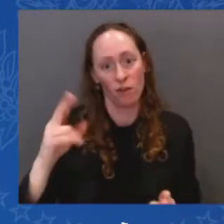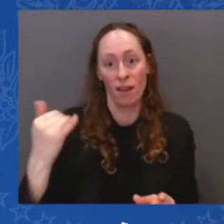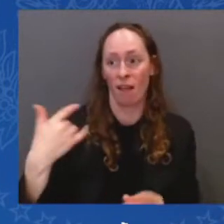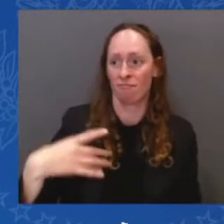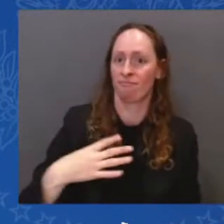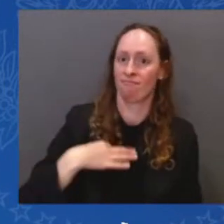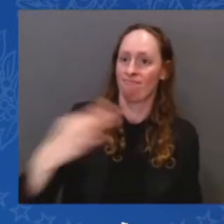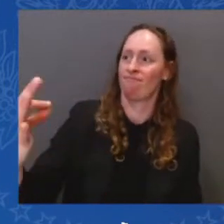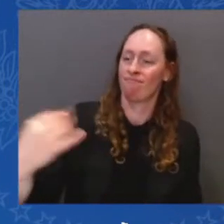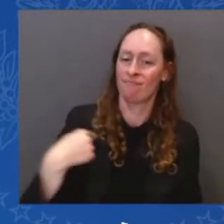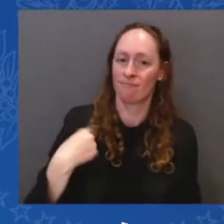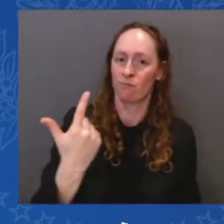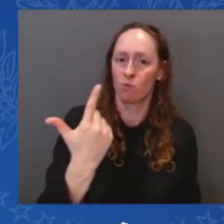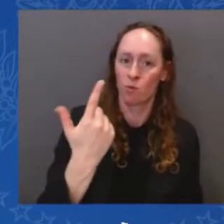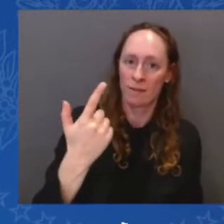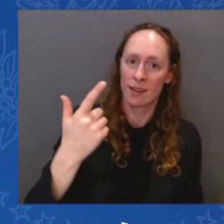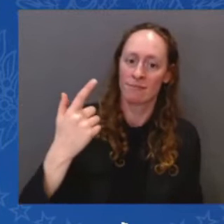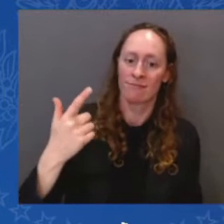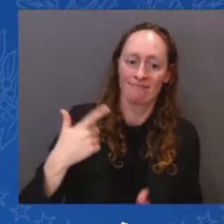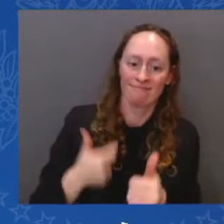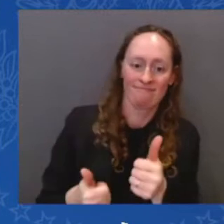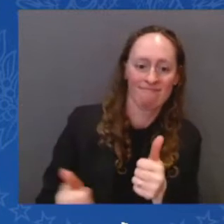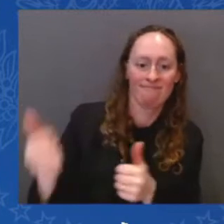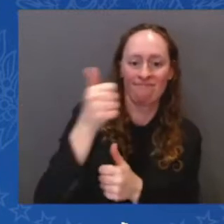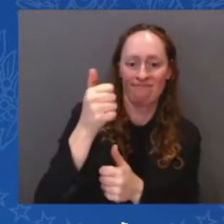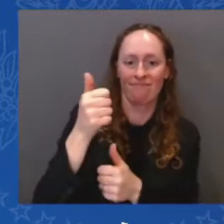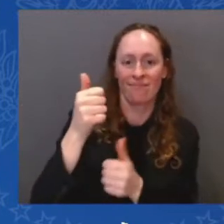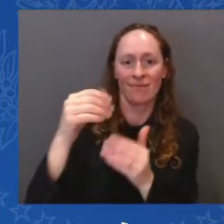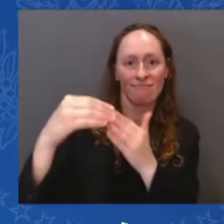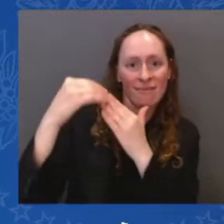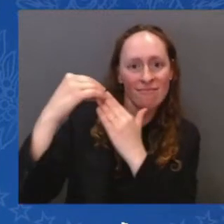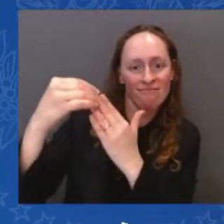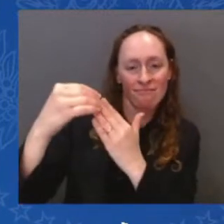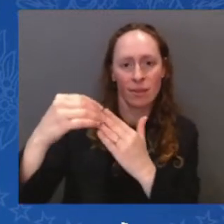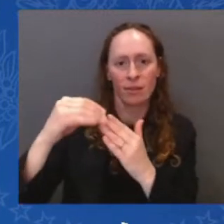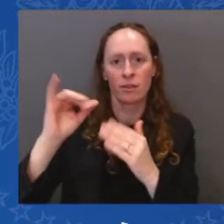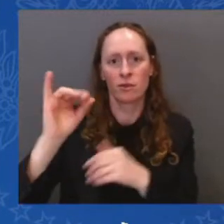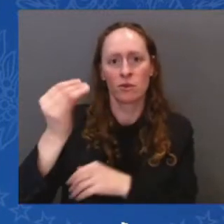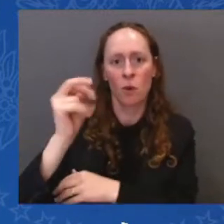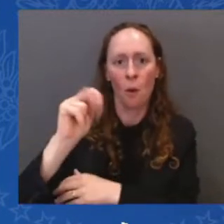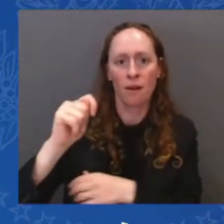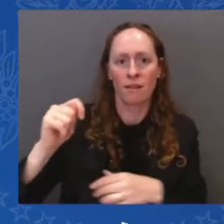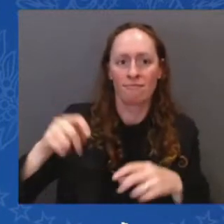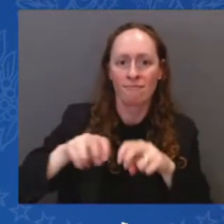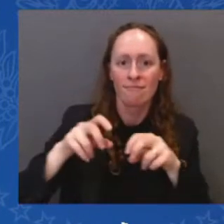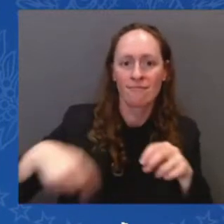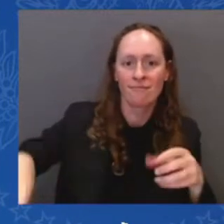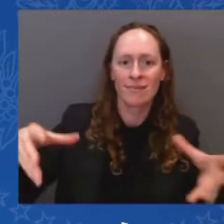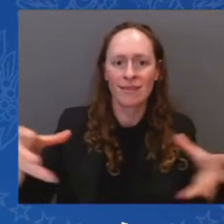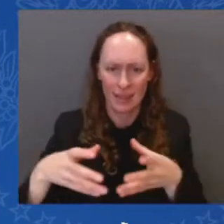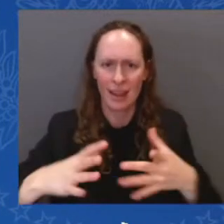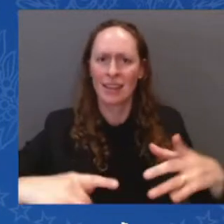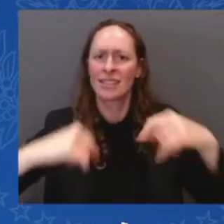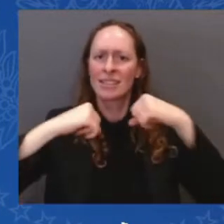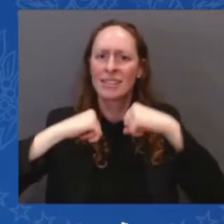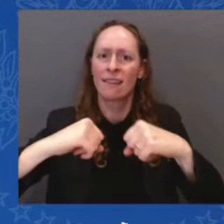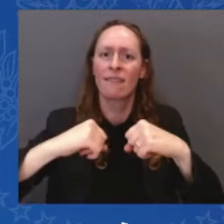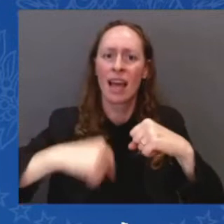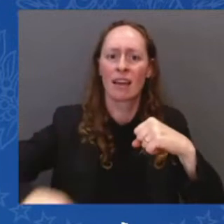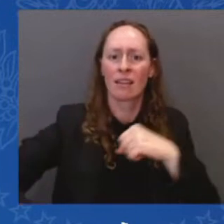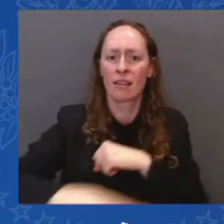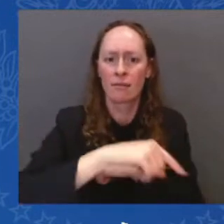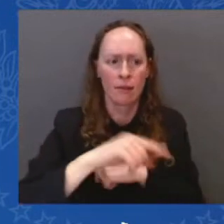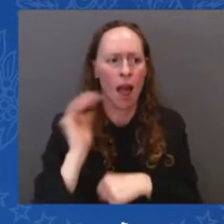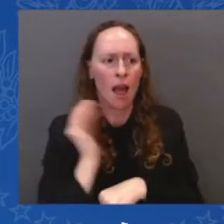focused on sharpening our warfighting prowess in defense of our national interests. Thank you for joining us for today's